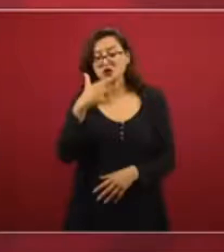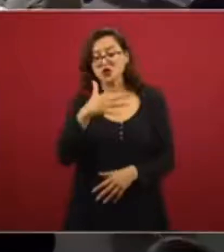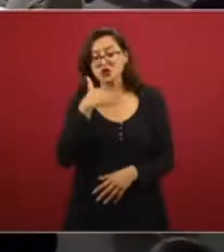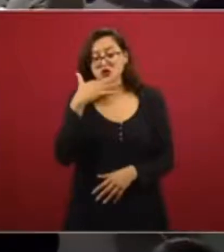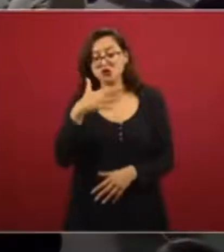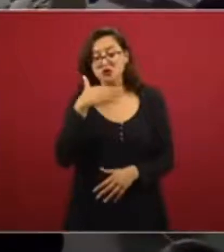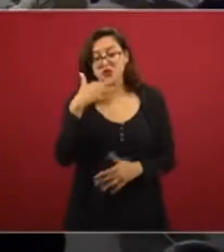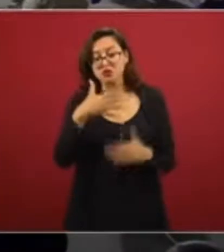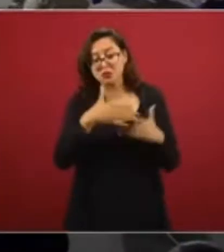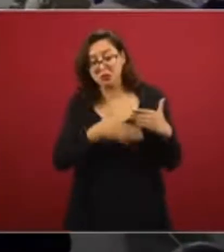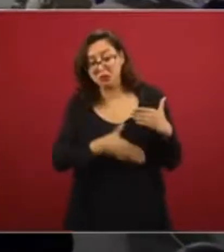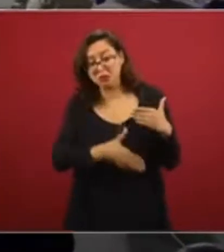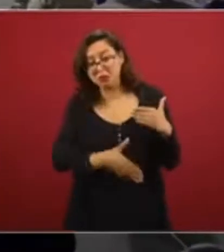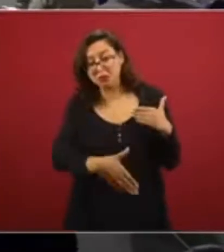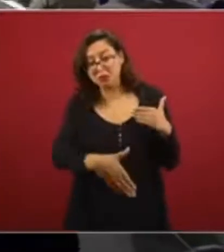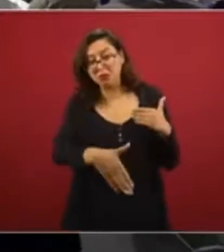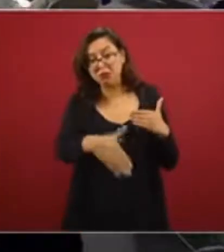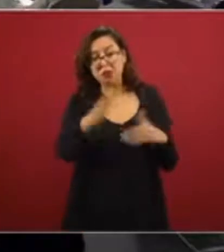future